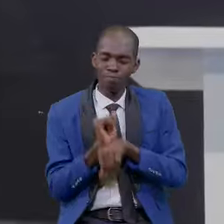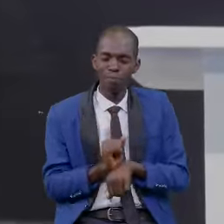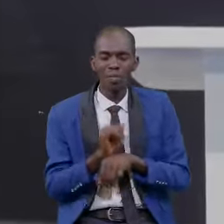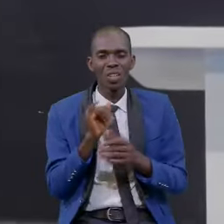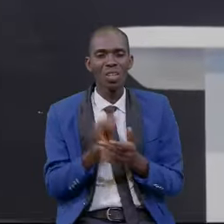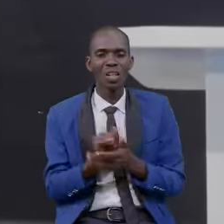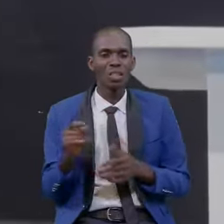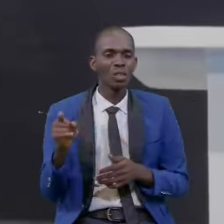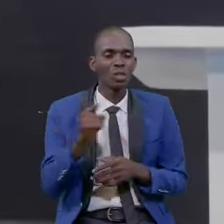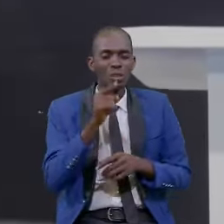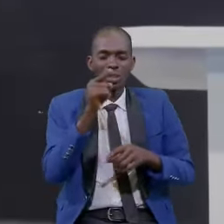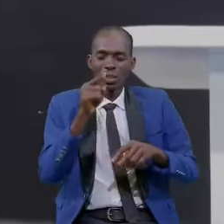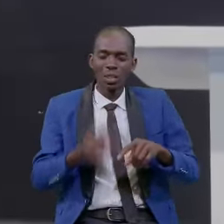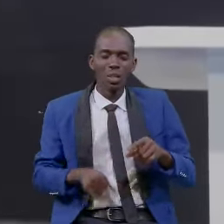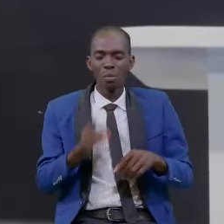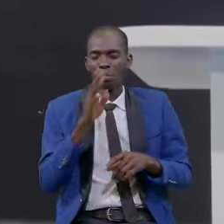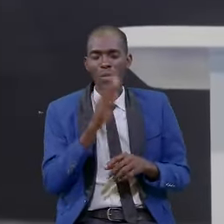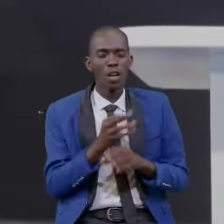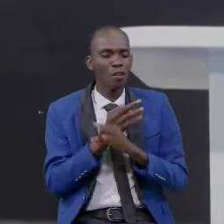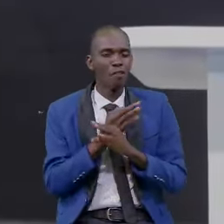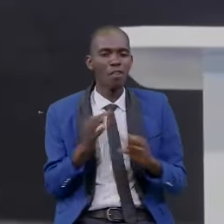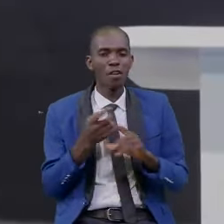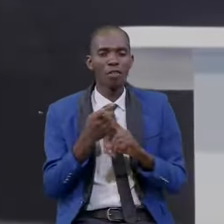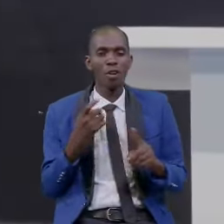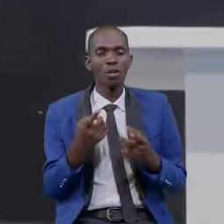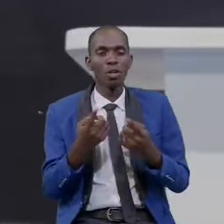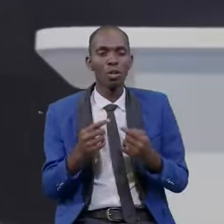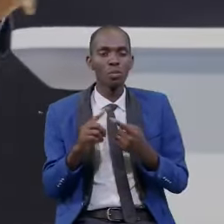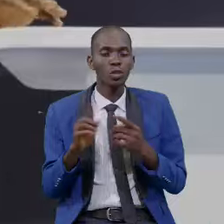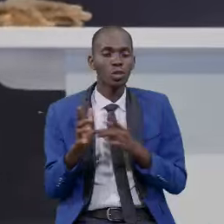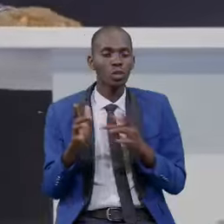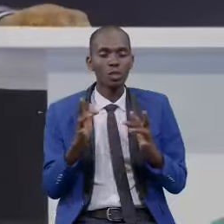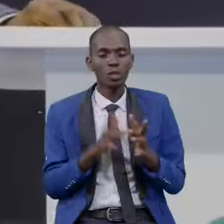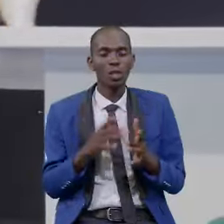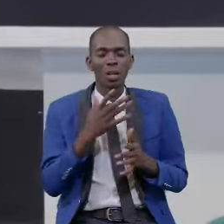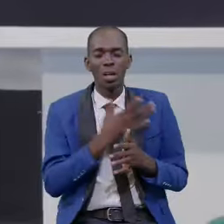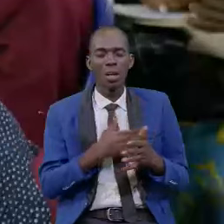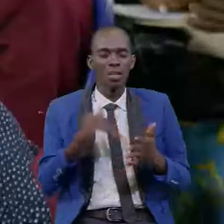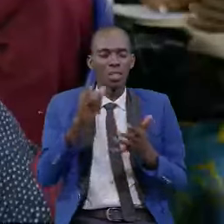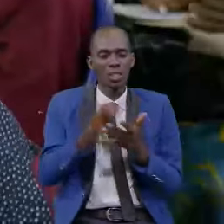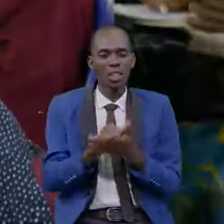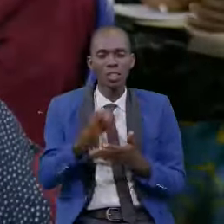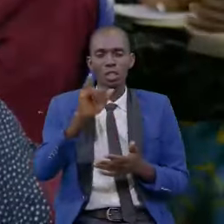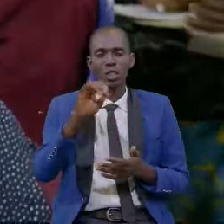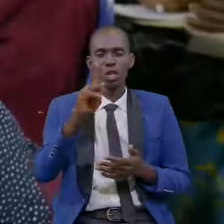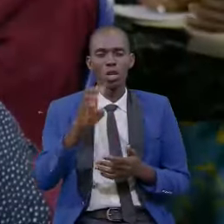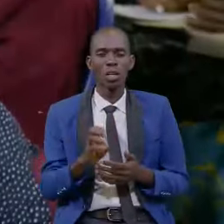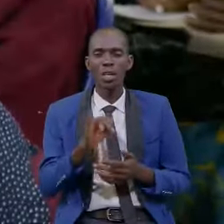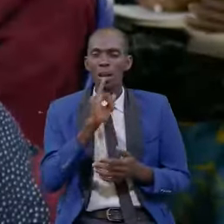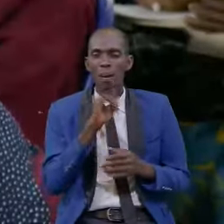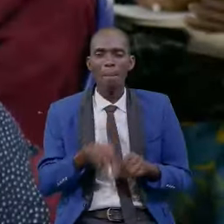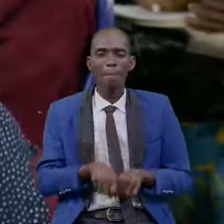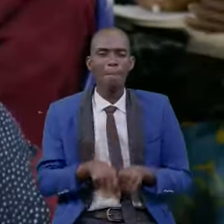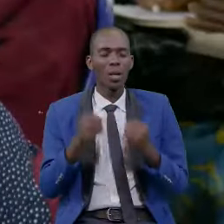be free from, come to Jesus, and that yoke is broken tonight